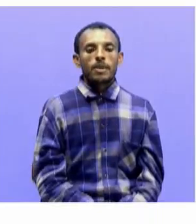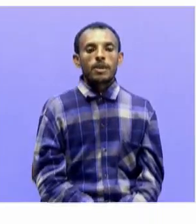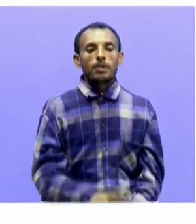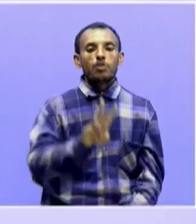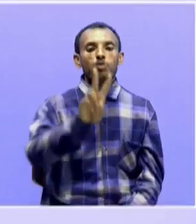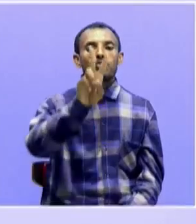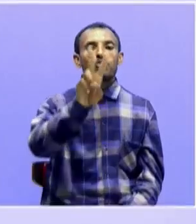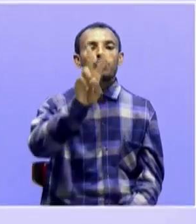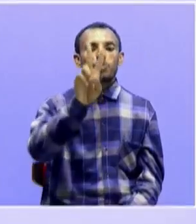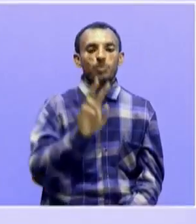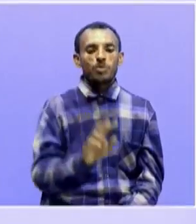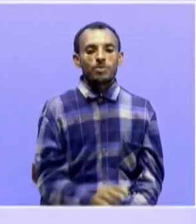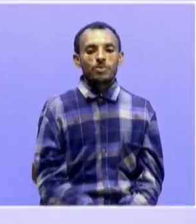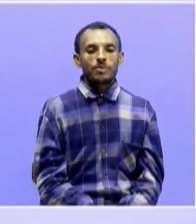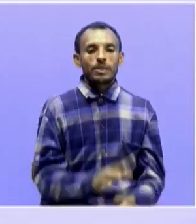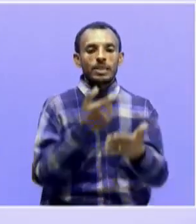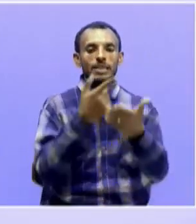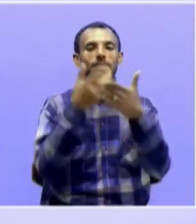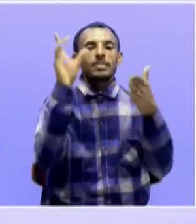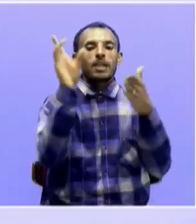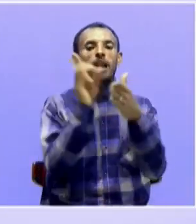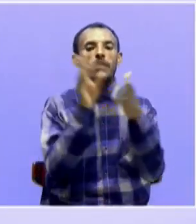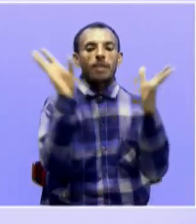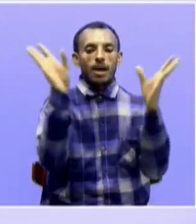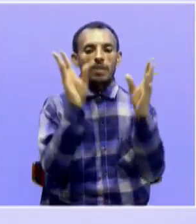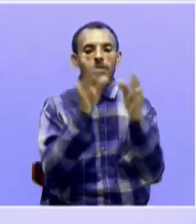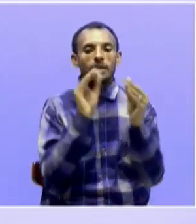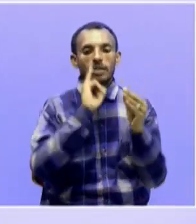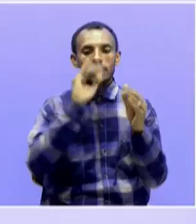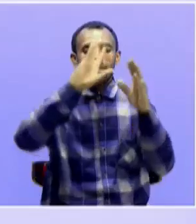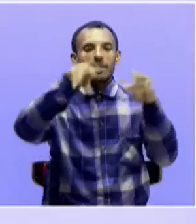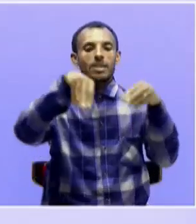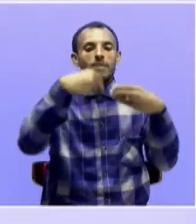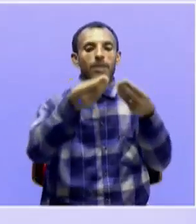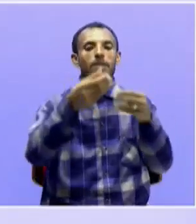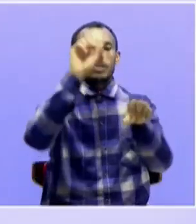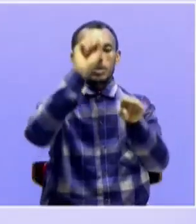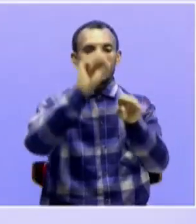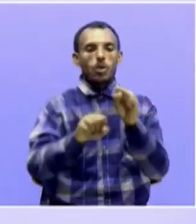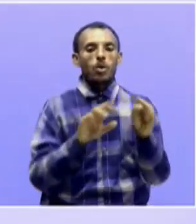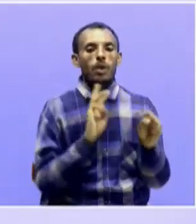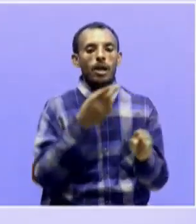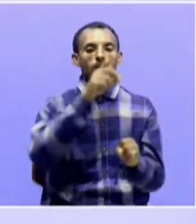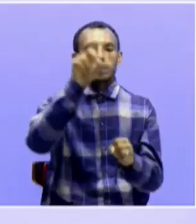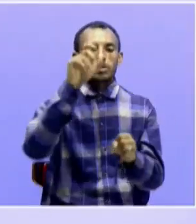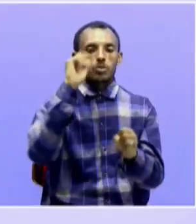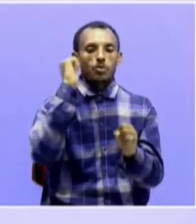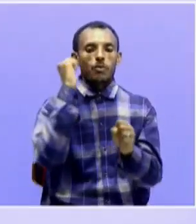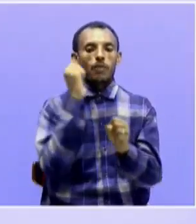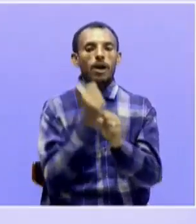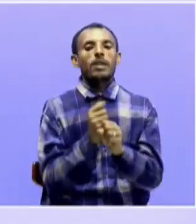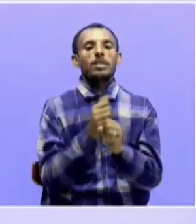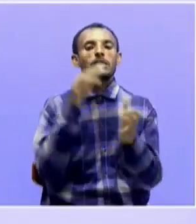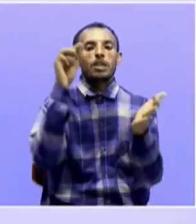2. This data set is given. So we are asked to find the mode of this data set.